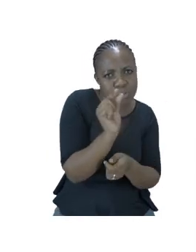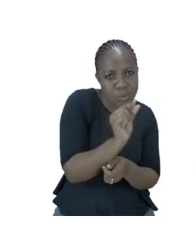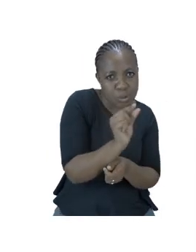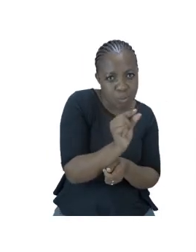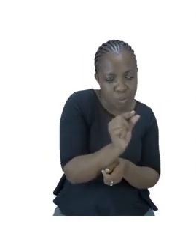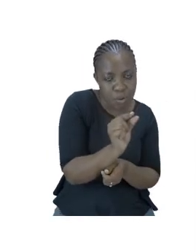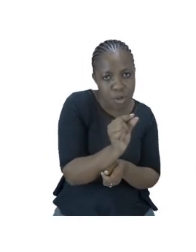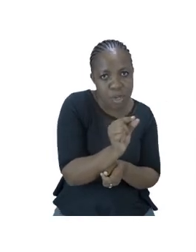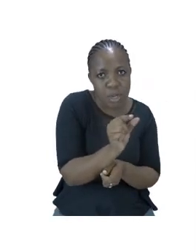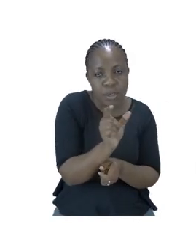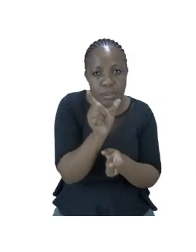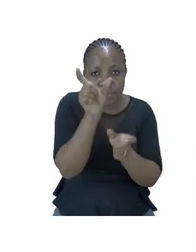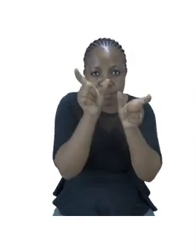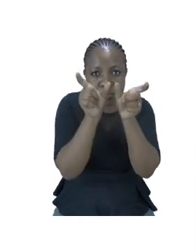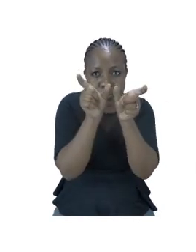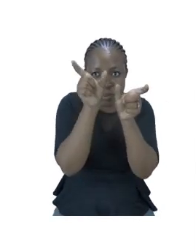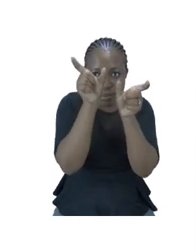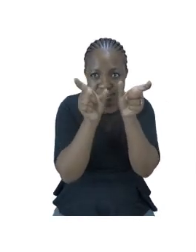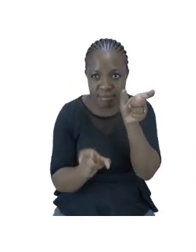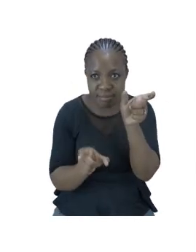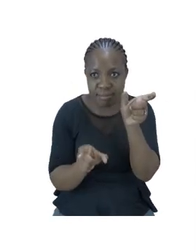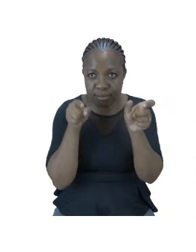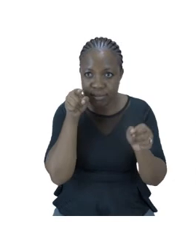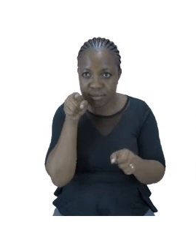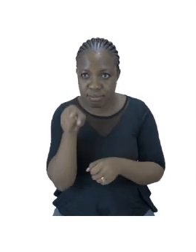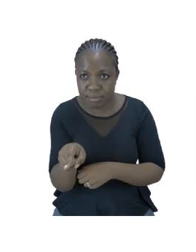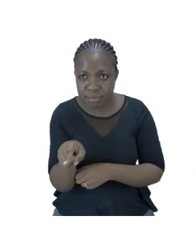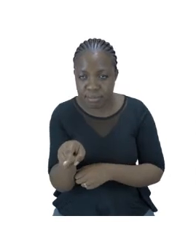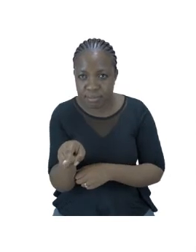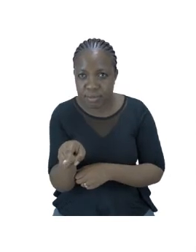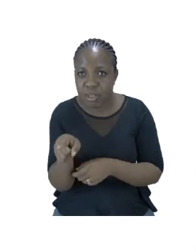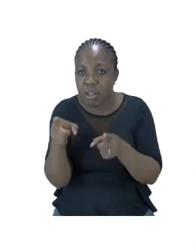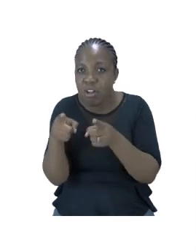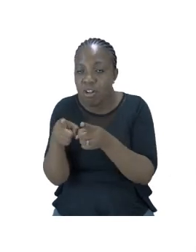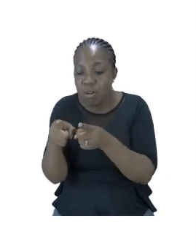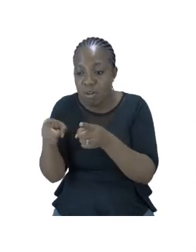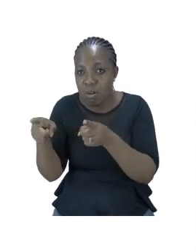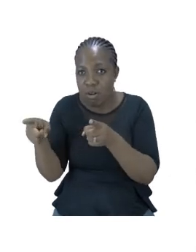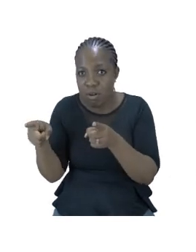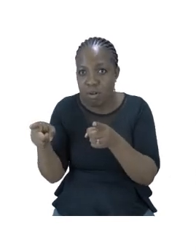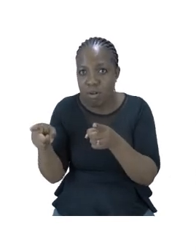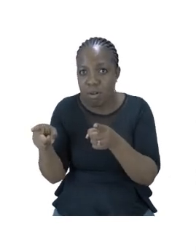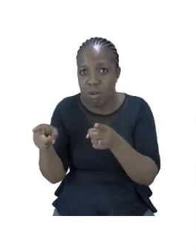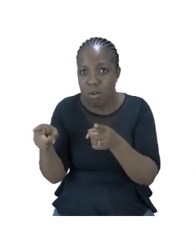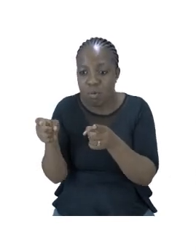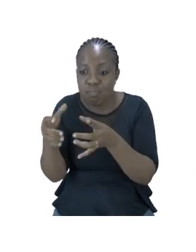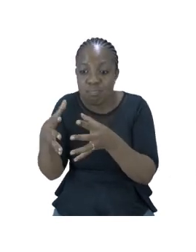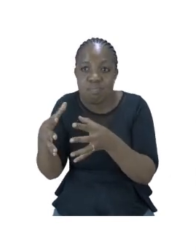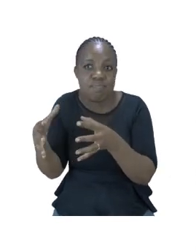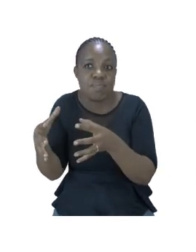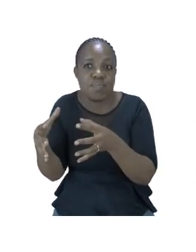then on the other side we have the word longer which means that it is bigger